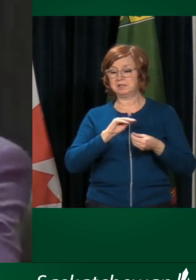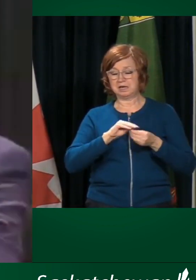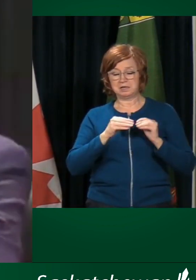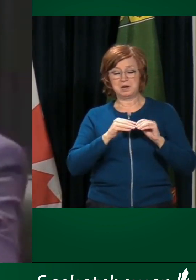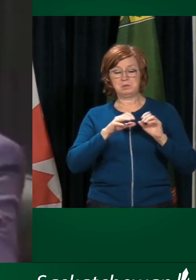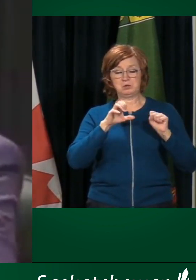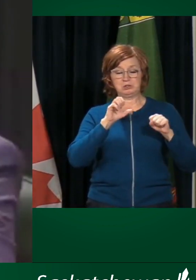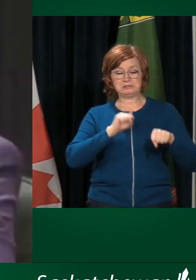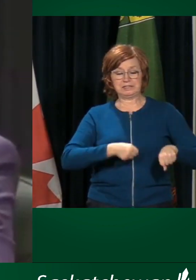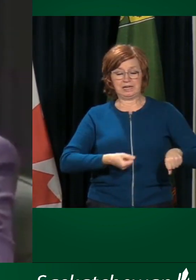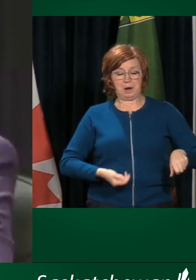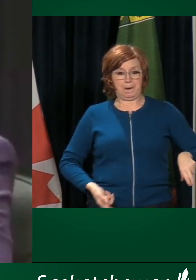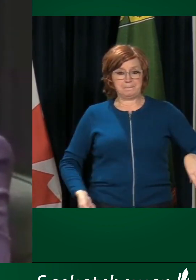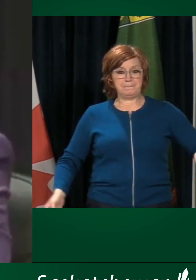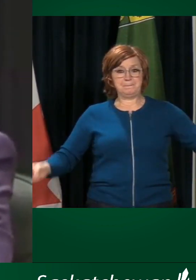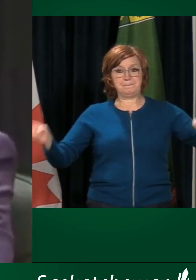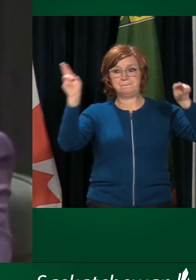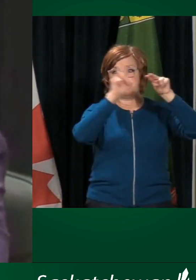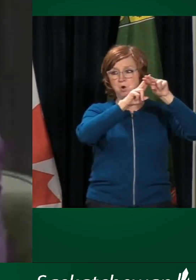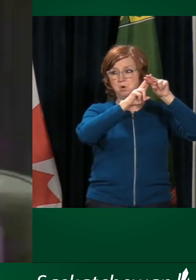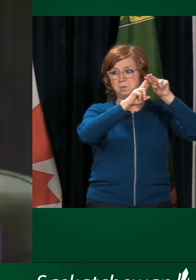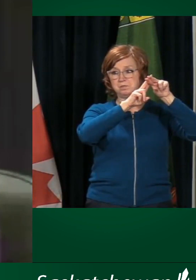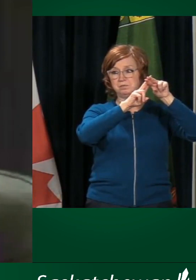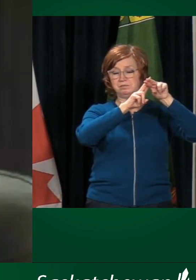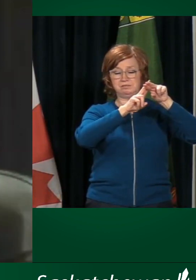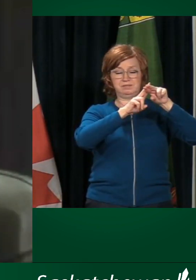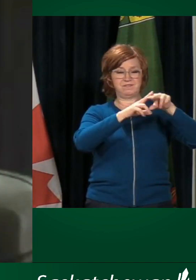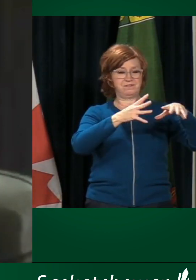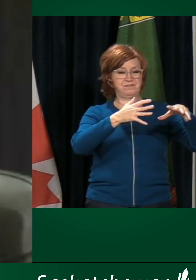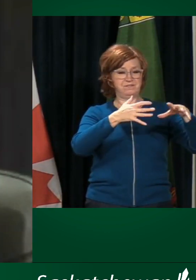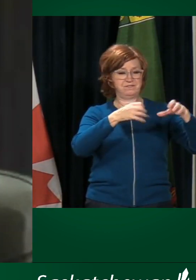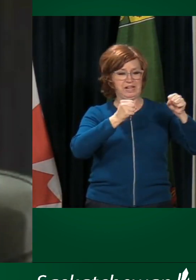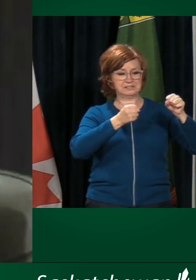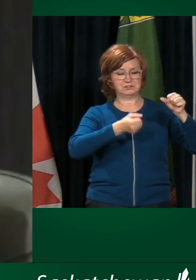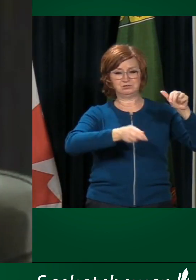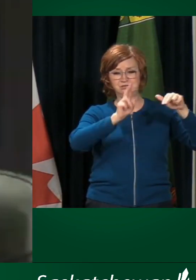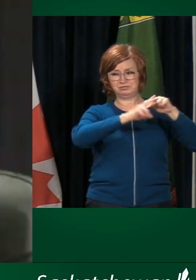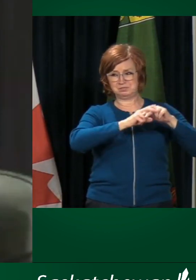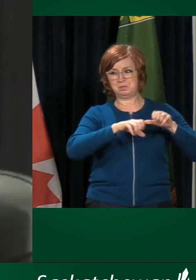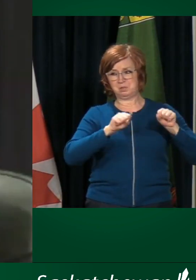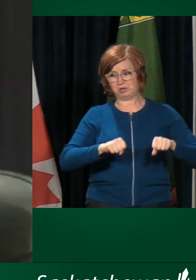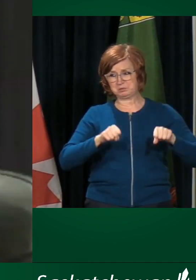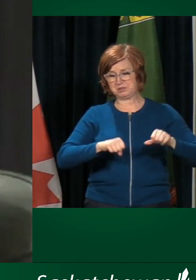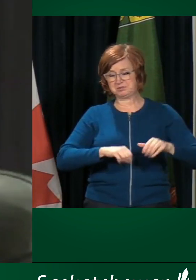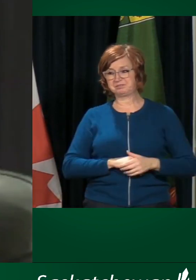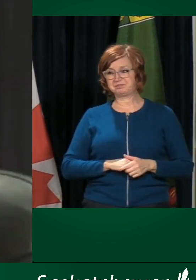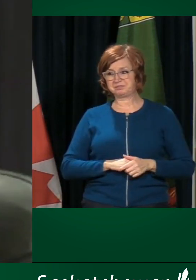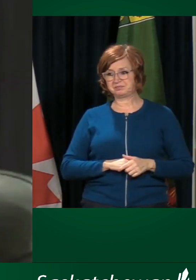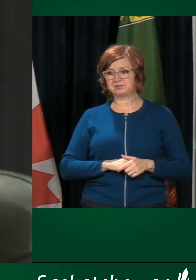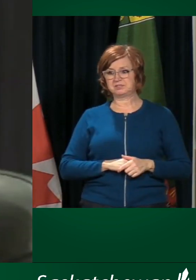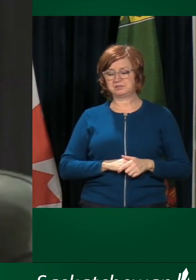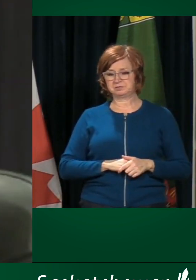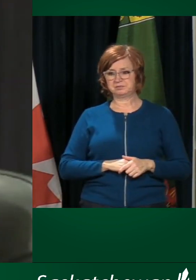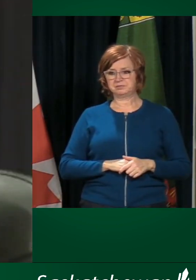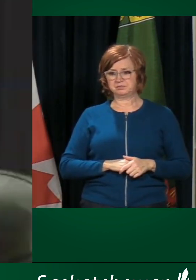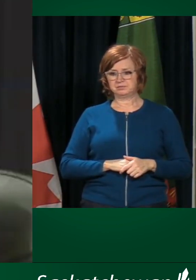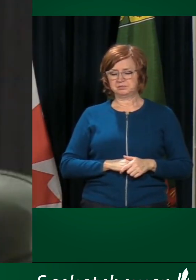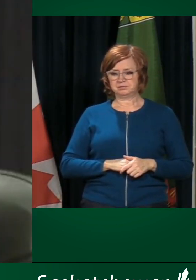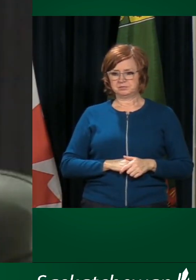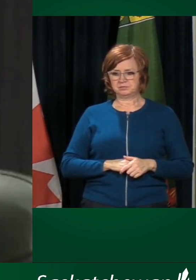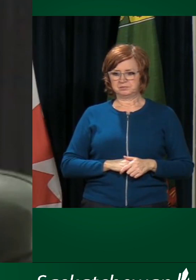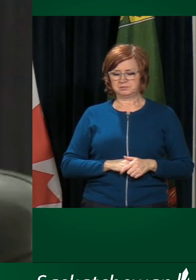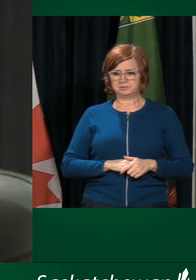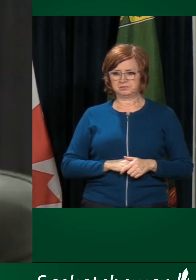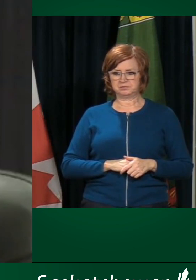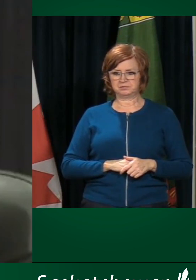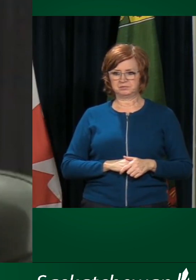the case numbers projected go right up to one of the worst case scenarios. So I think one of the things we're experiencing, which